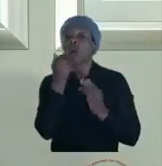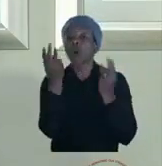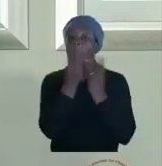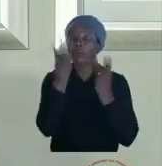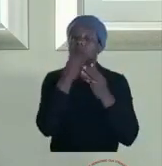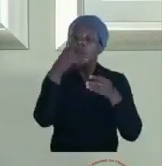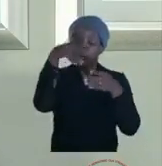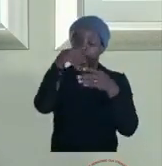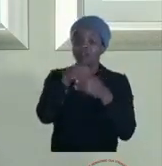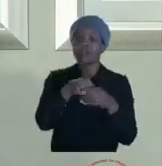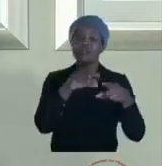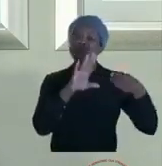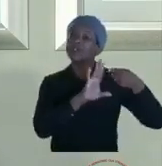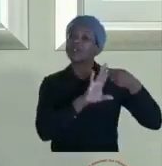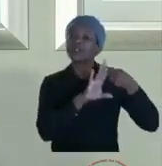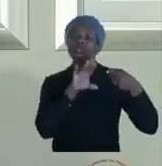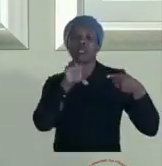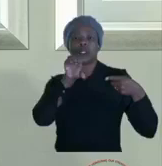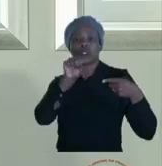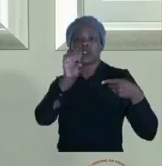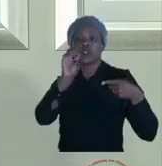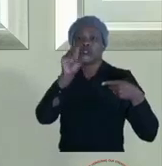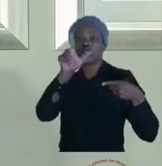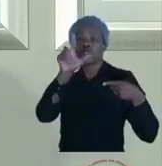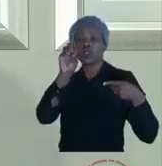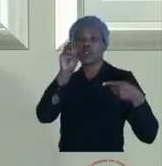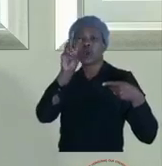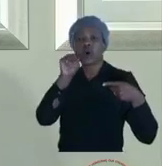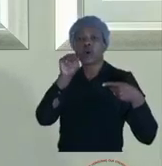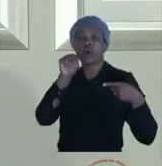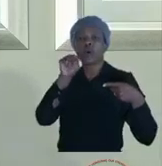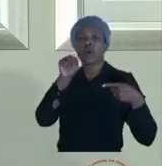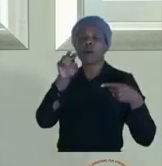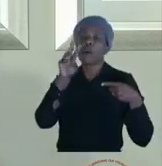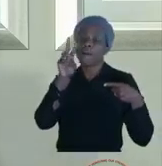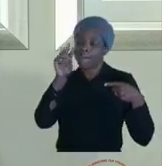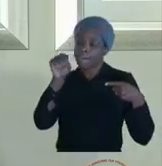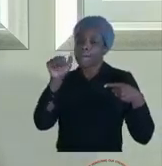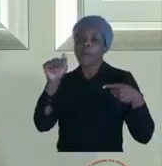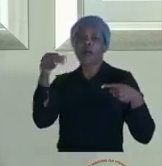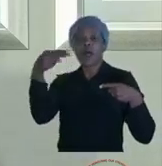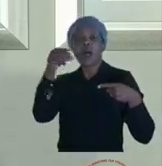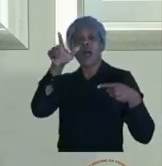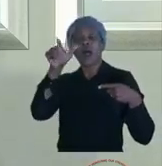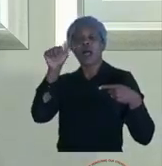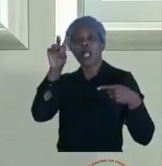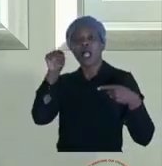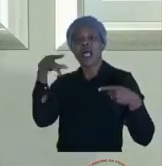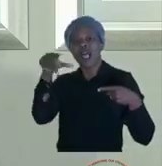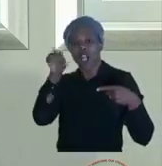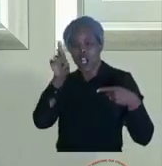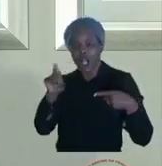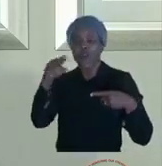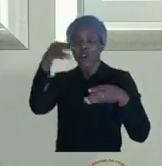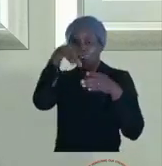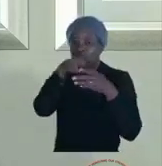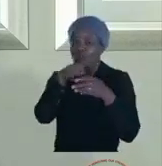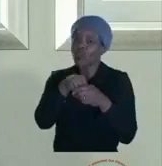and many more others, particularly also when we look at the era of 1980s and also the